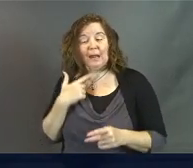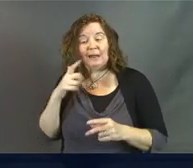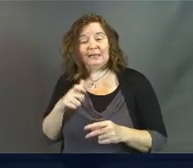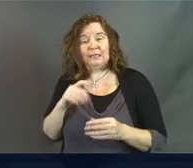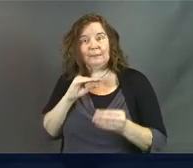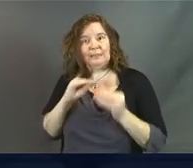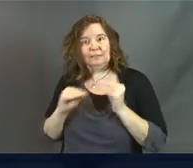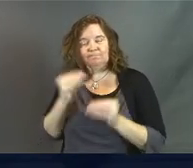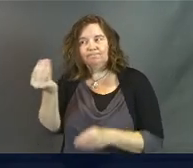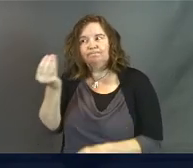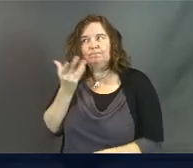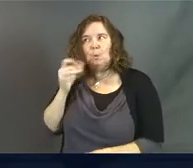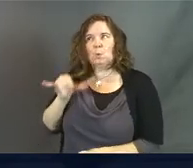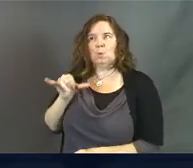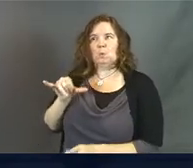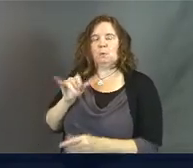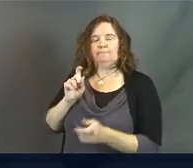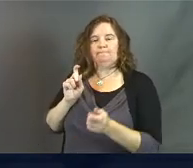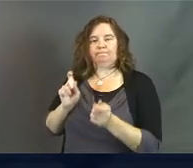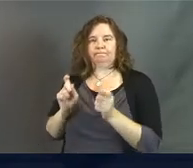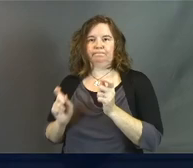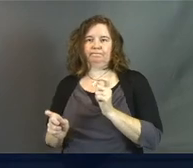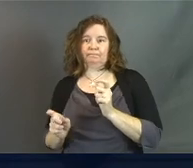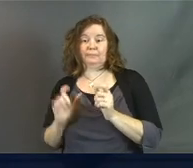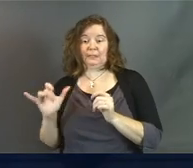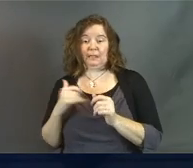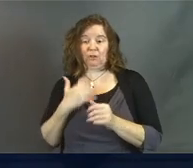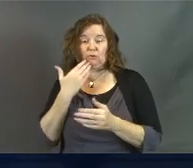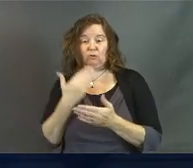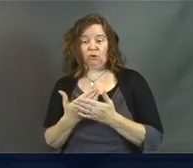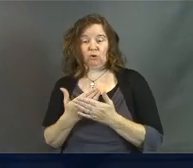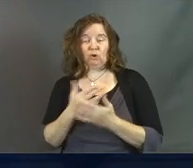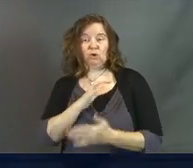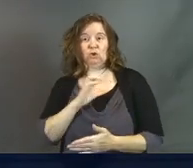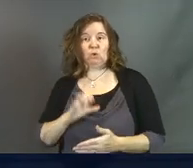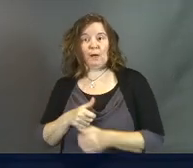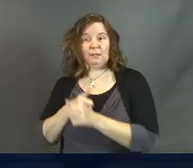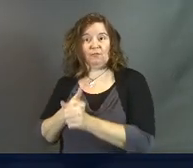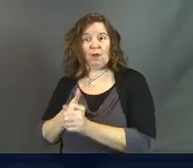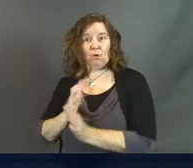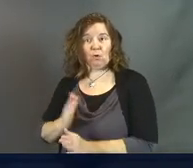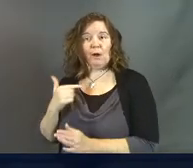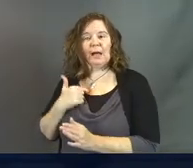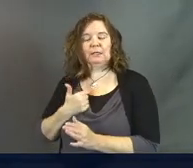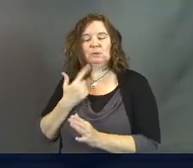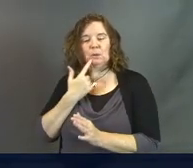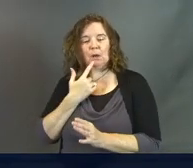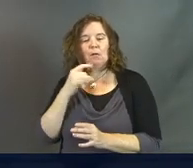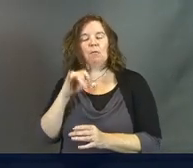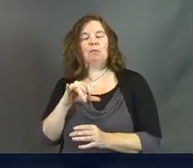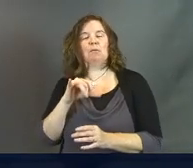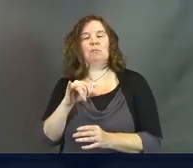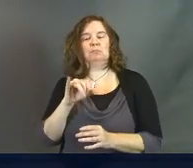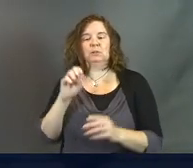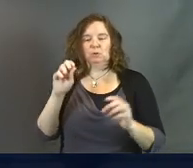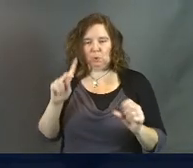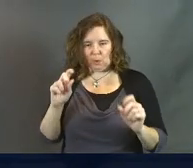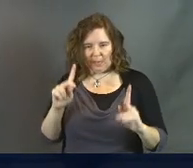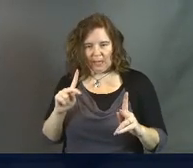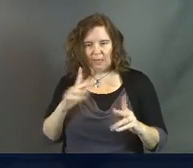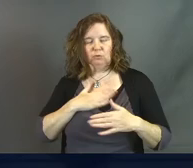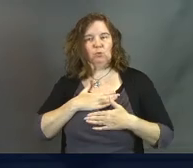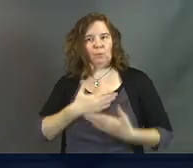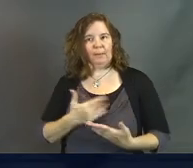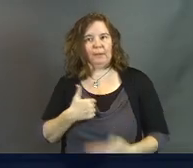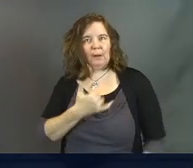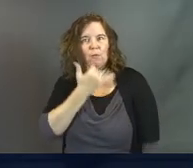be corrected on that. I need to find those blind spots, and like a good Christ follower, I need to say, it's okay to